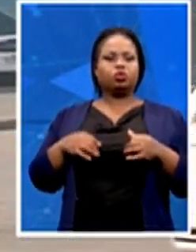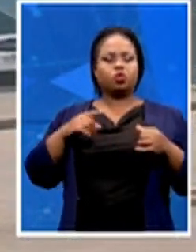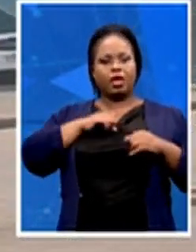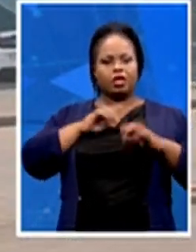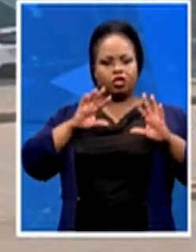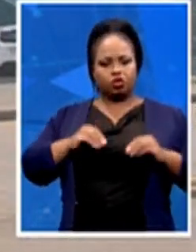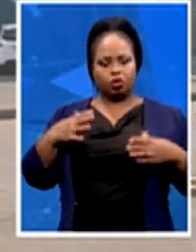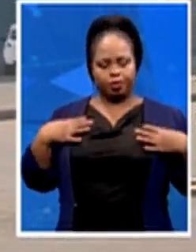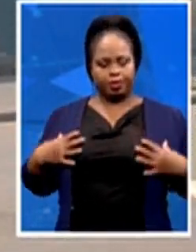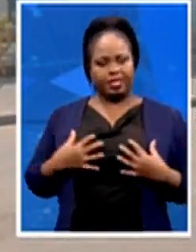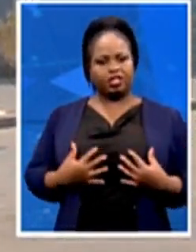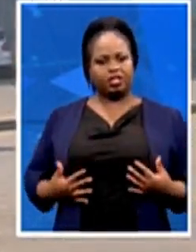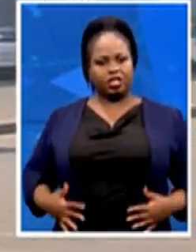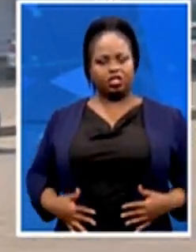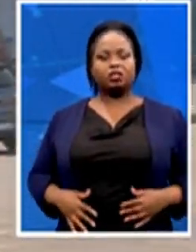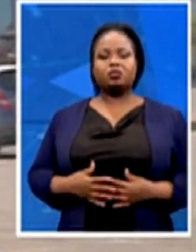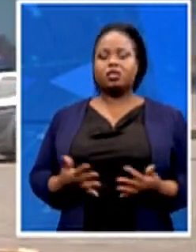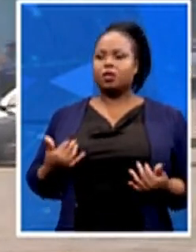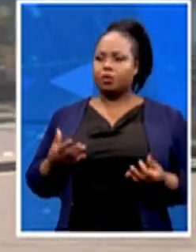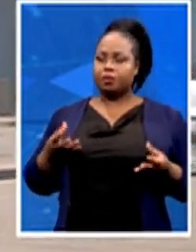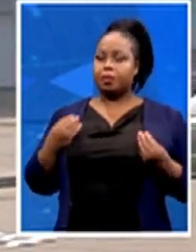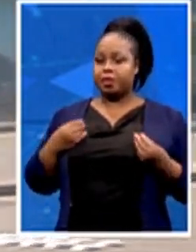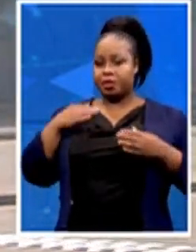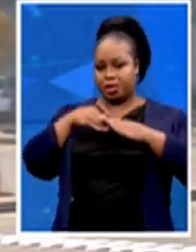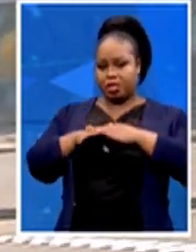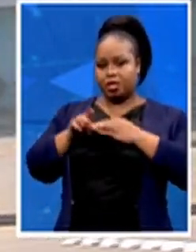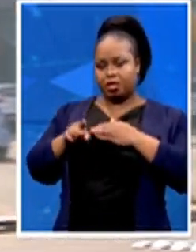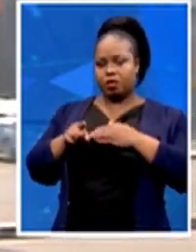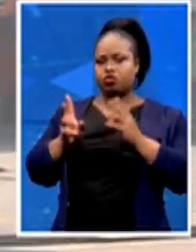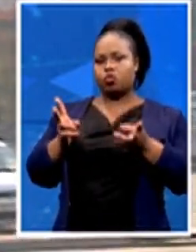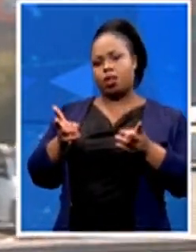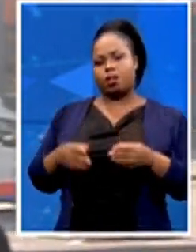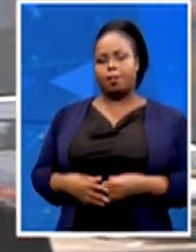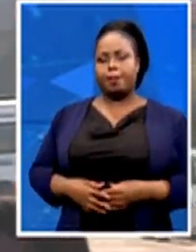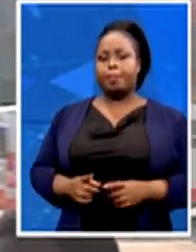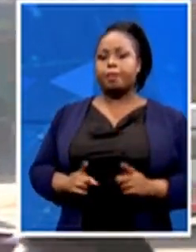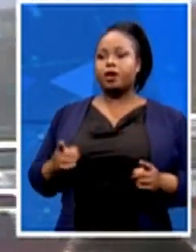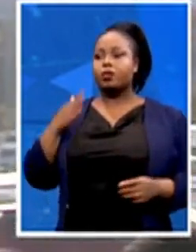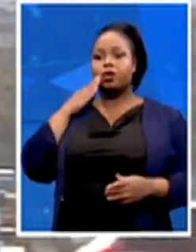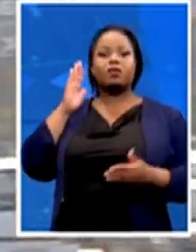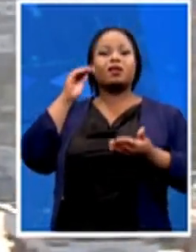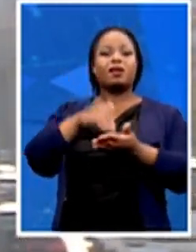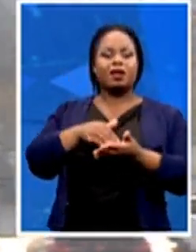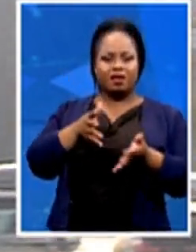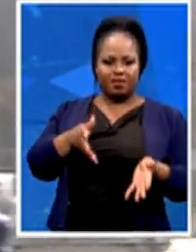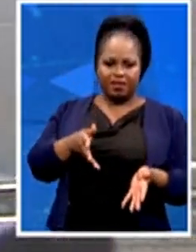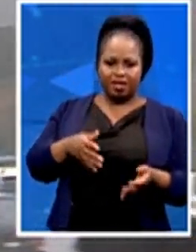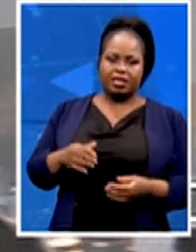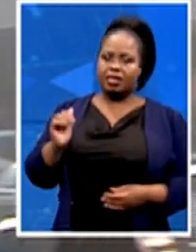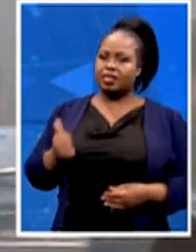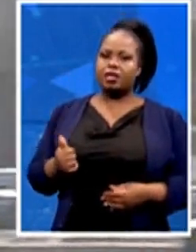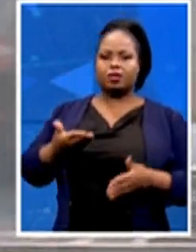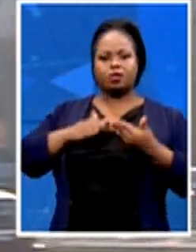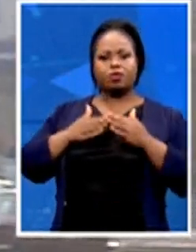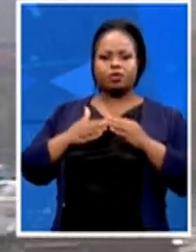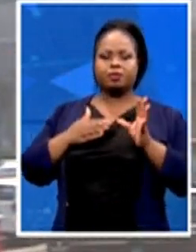to get in here quite normally, but as soon as we got in here, we were met by community members who wanted to talk to